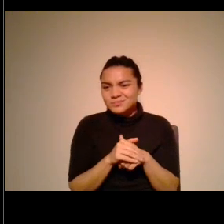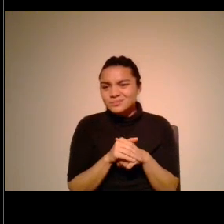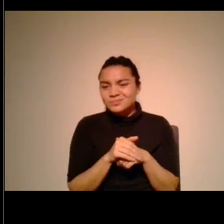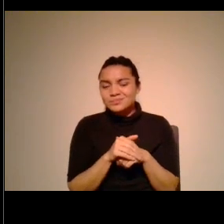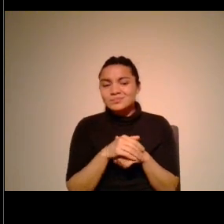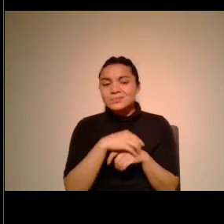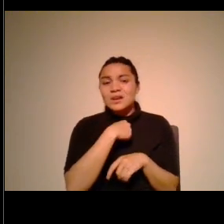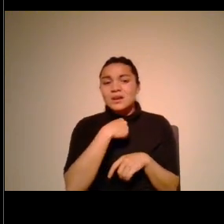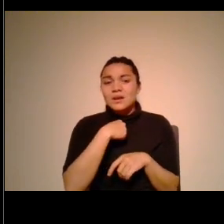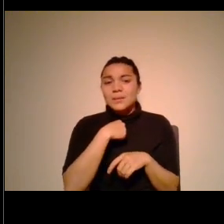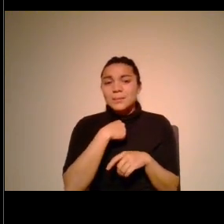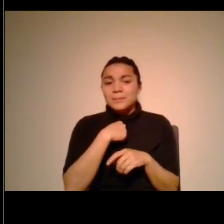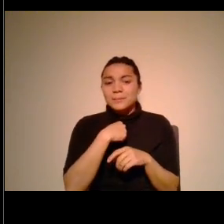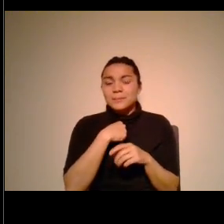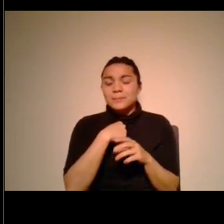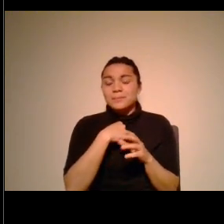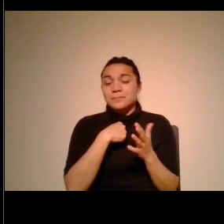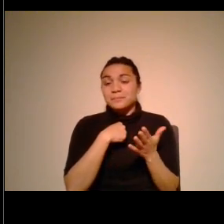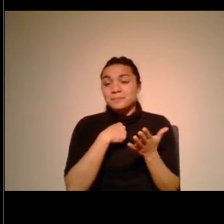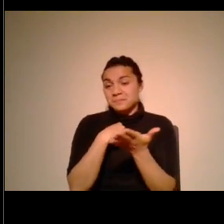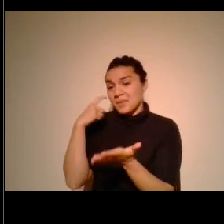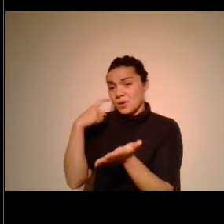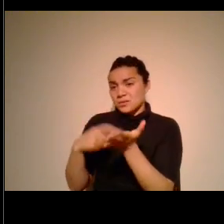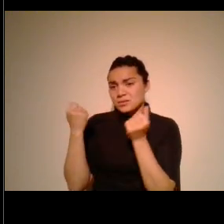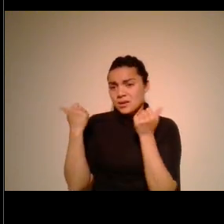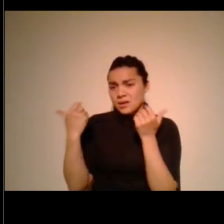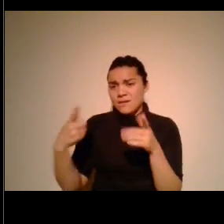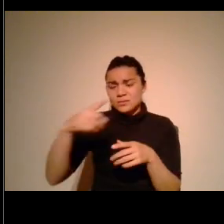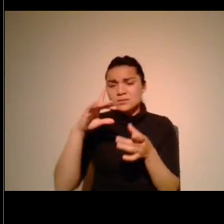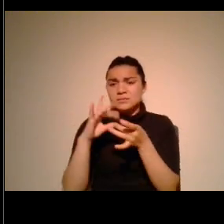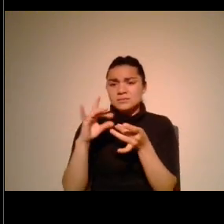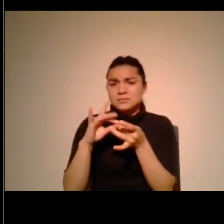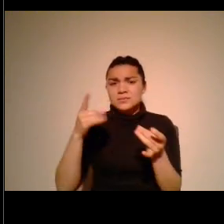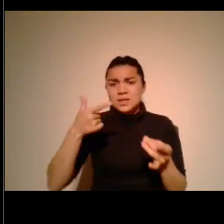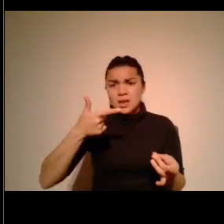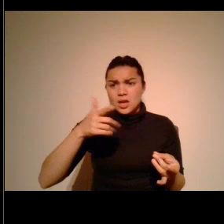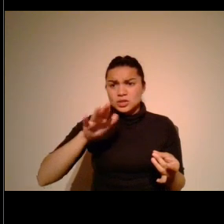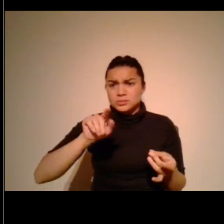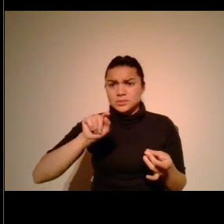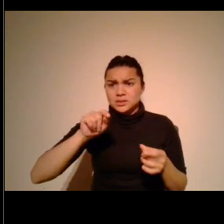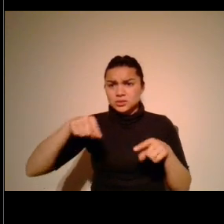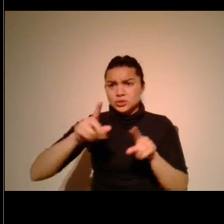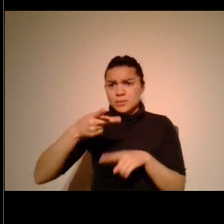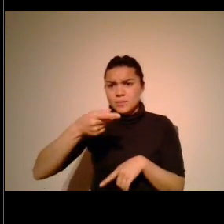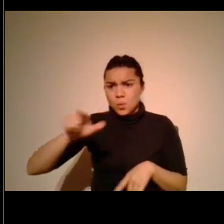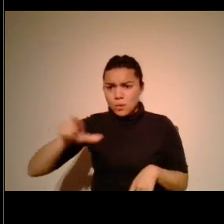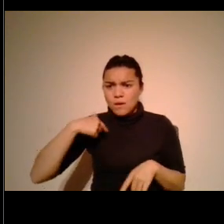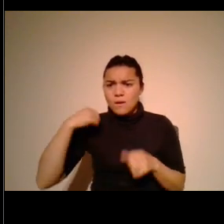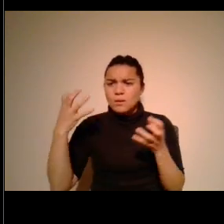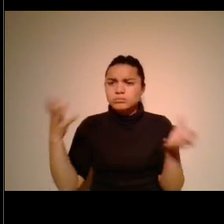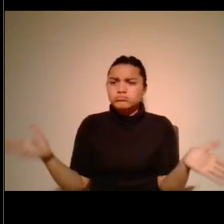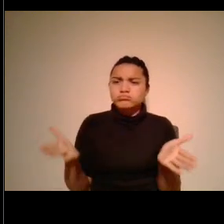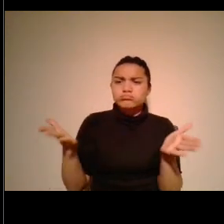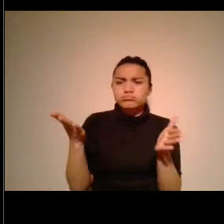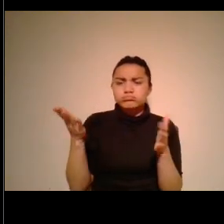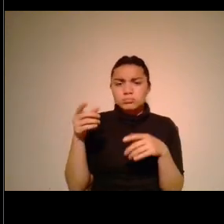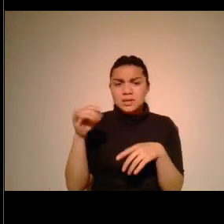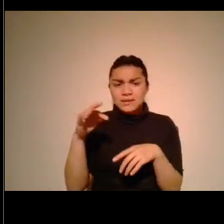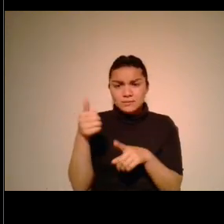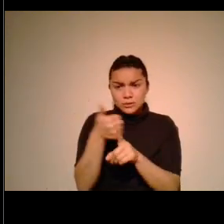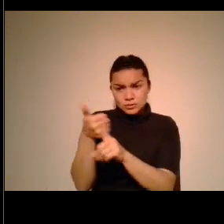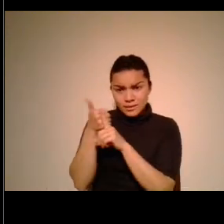So because the majority of you answered that you are LGBT, I wanted to give some encouragement to, if you are a